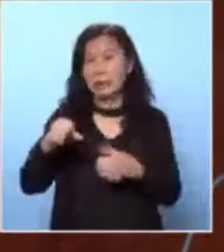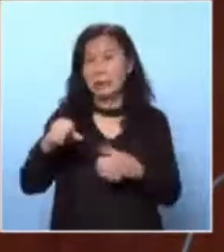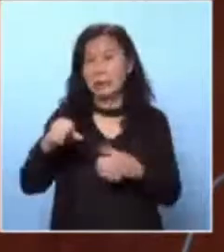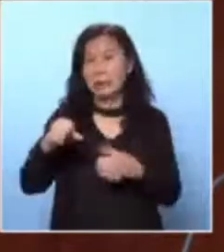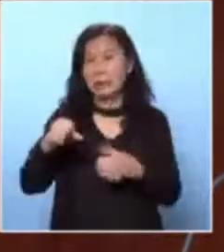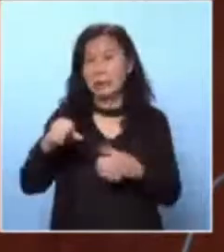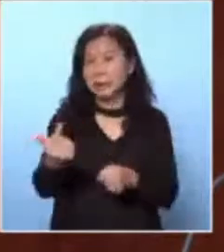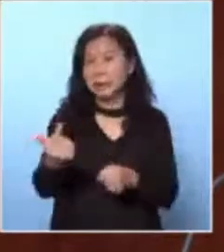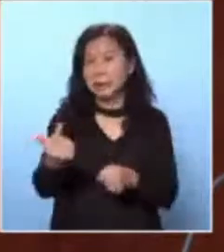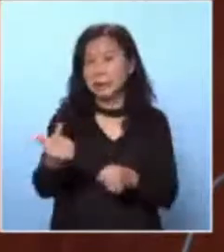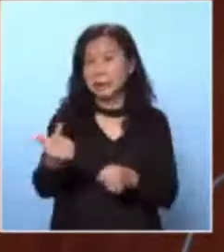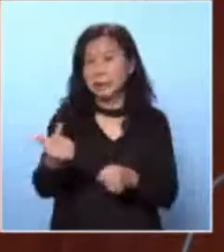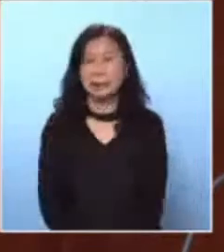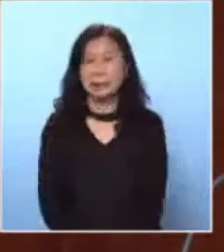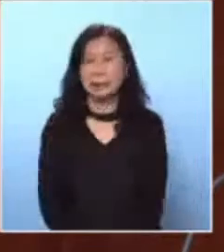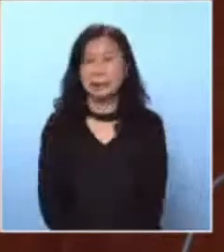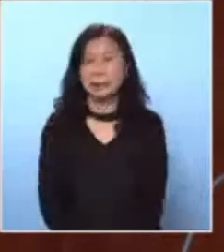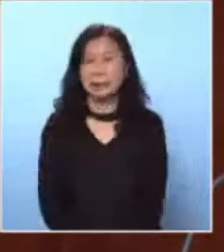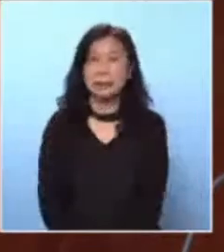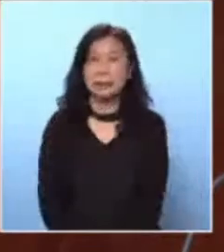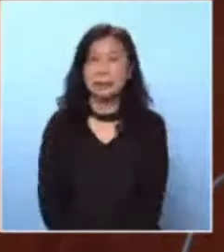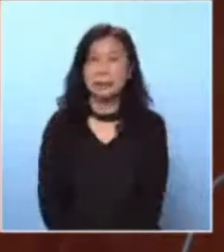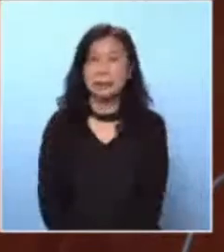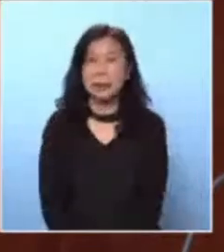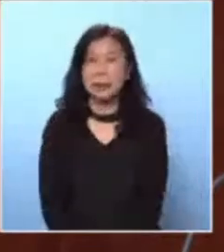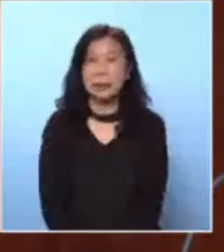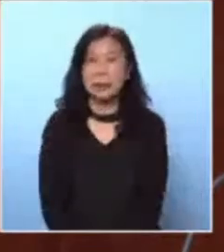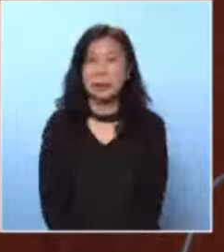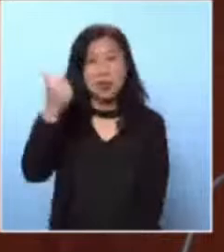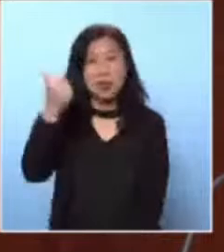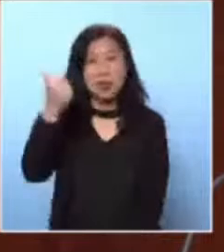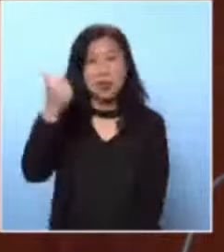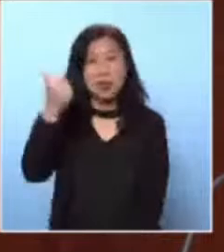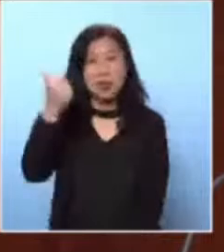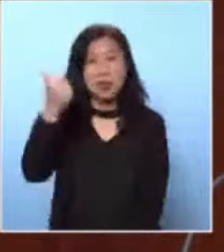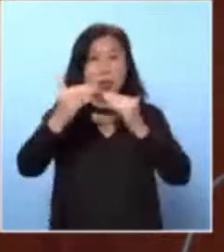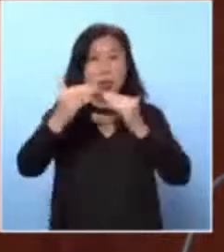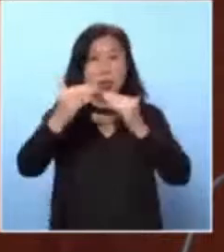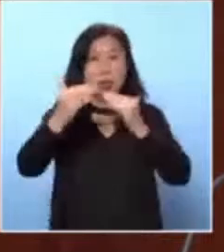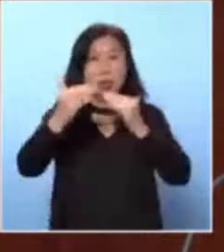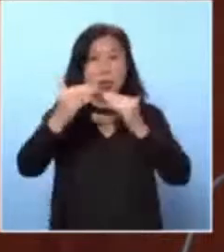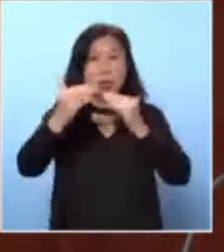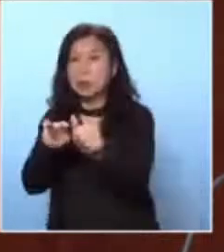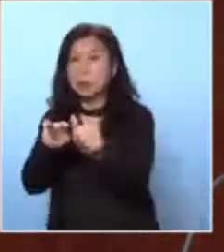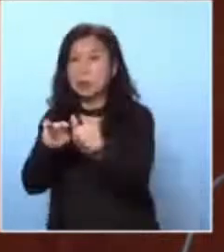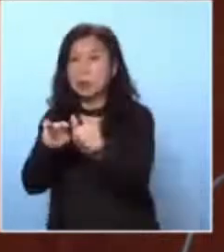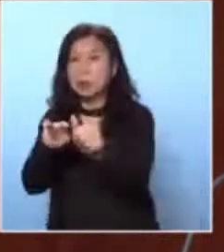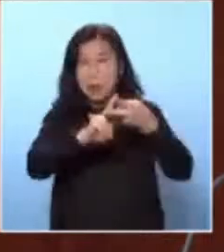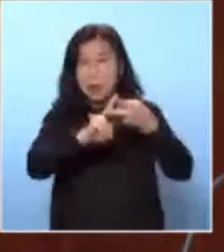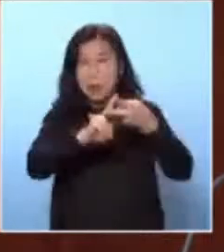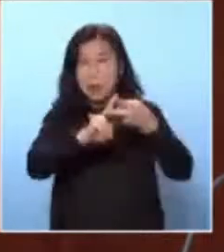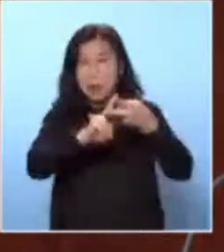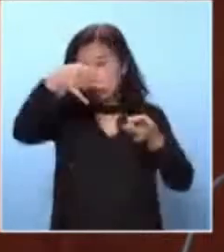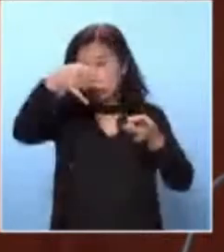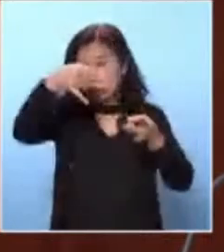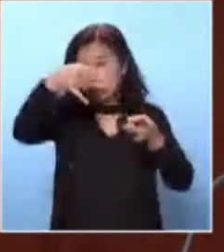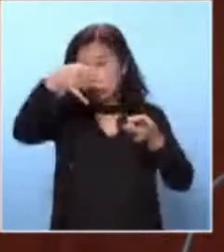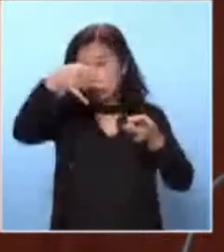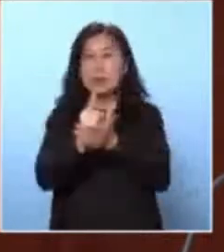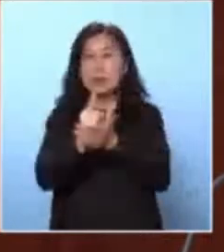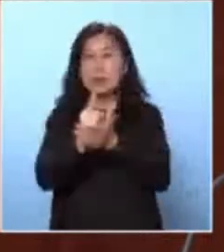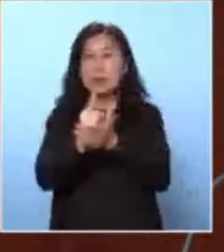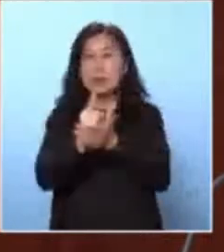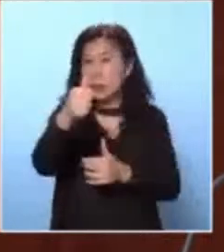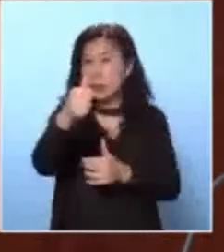housing estates. 3. Promote smart estate management. The Hong Kong HA will select 10